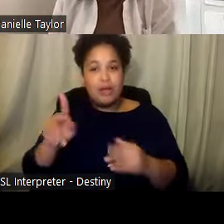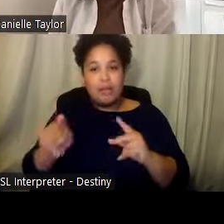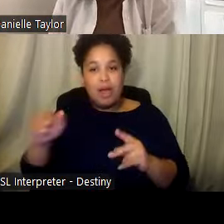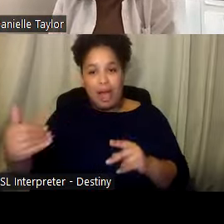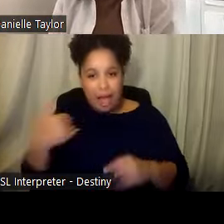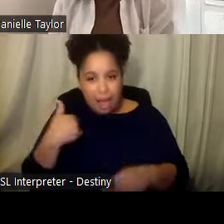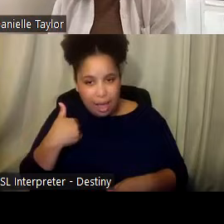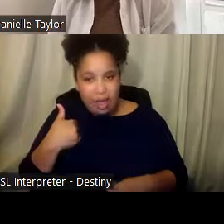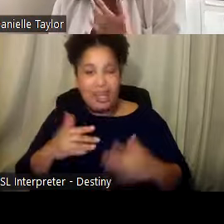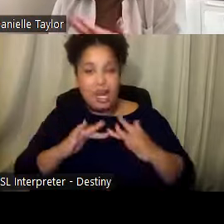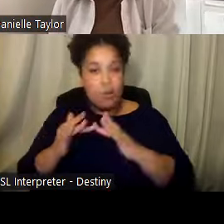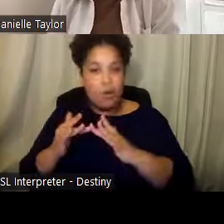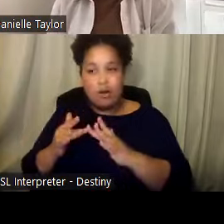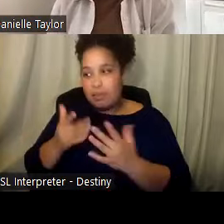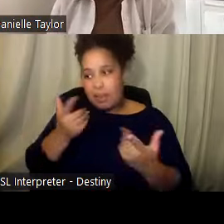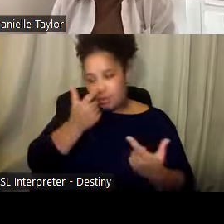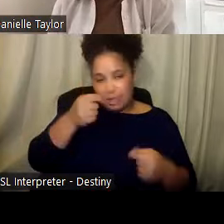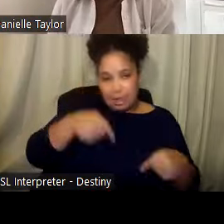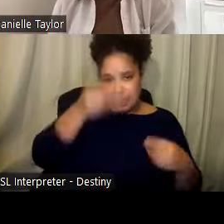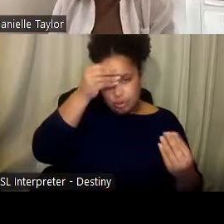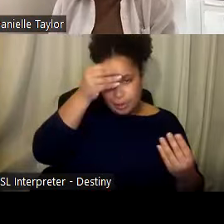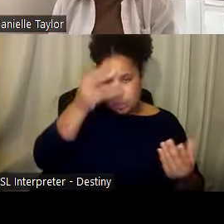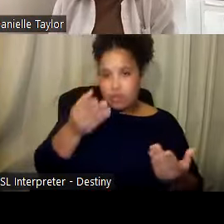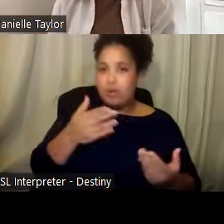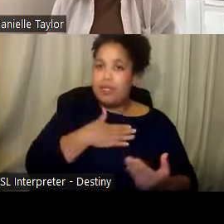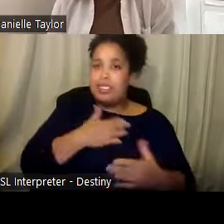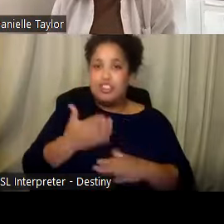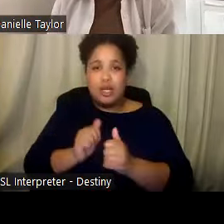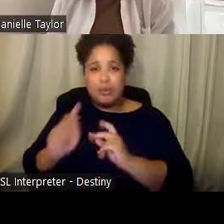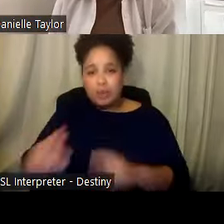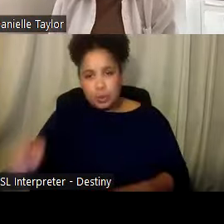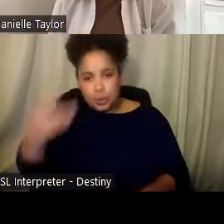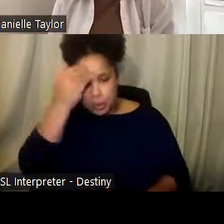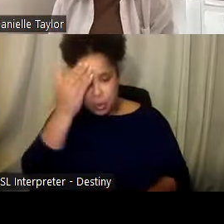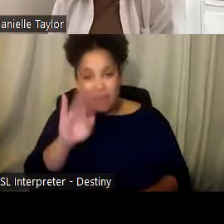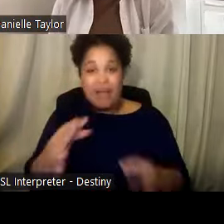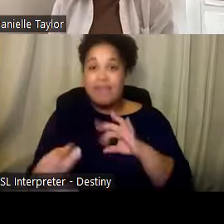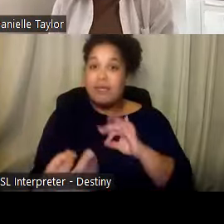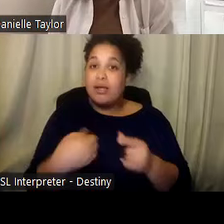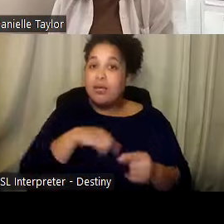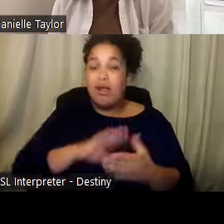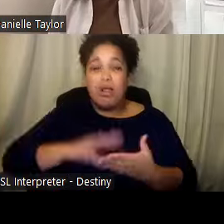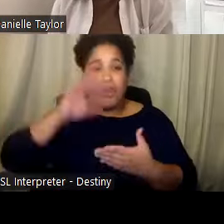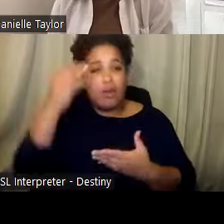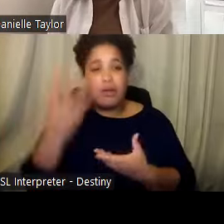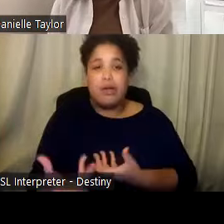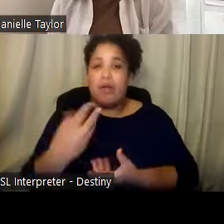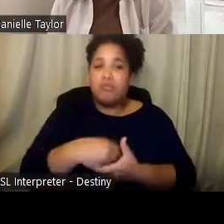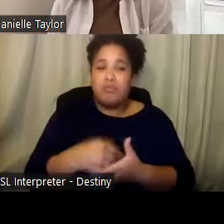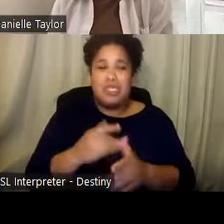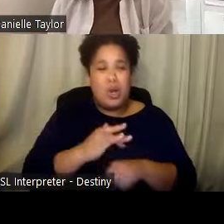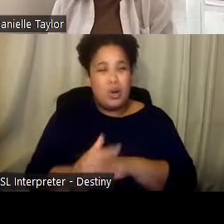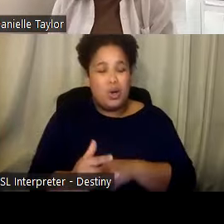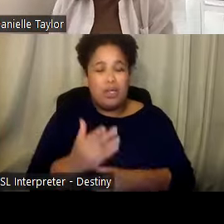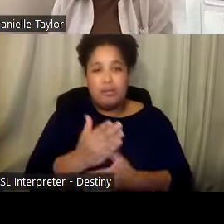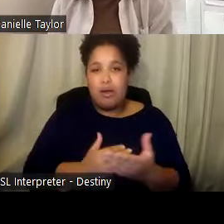in this as well. So always asking to share with your network and give feedback. We're really learning, we're iterating, we're in the early stages of our